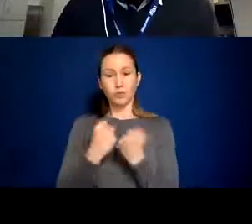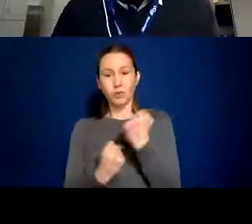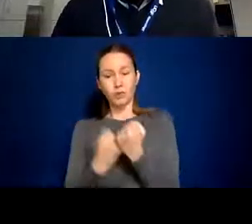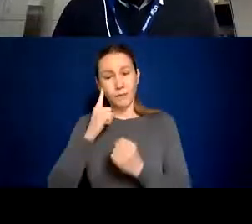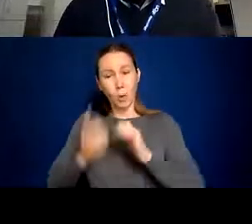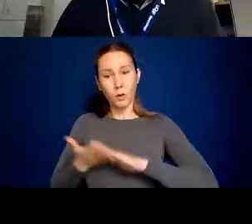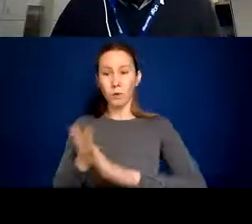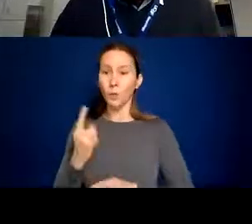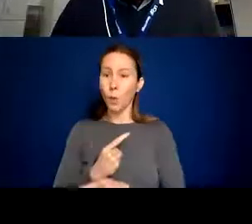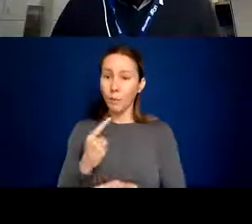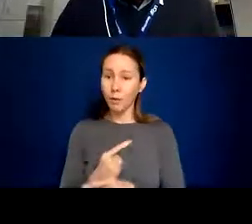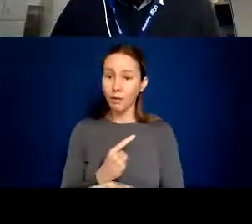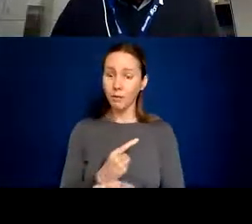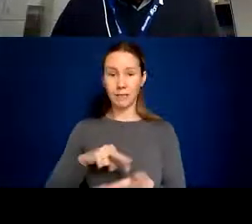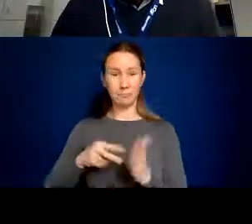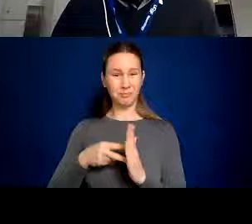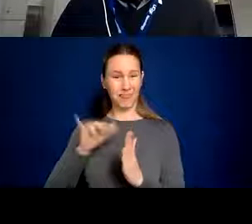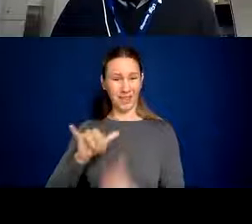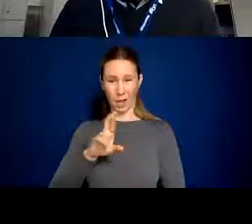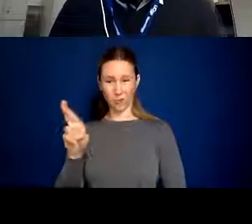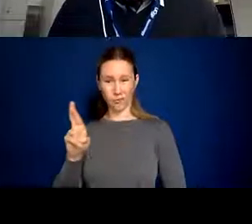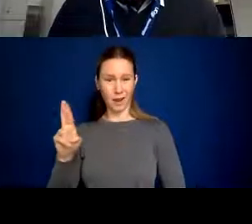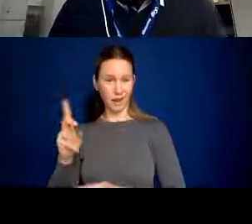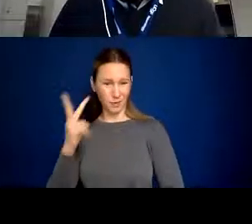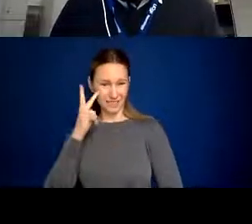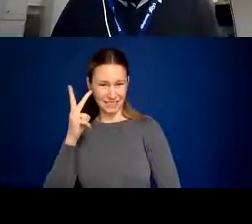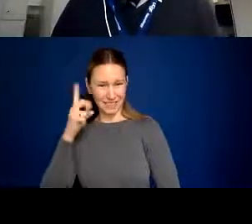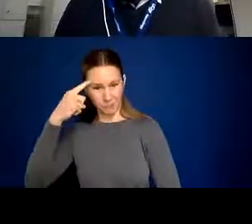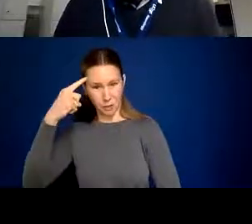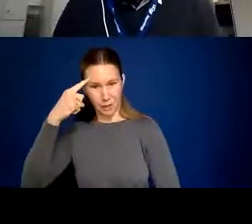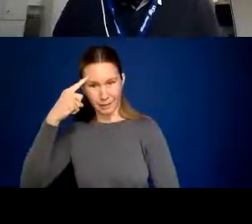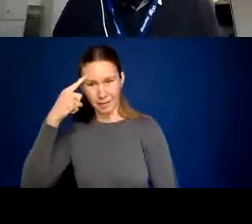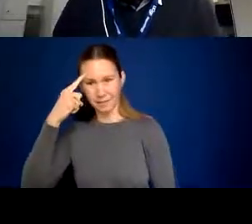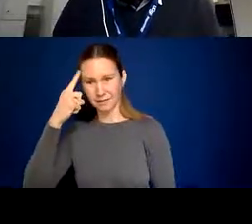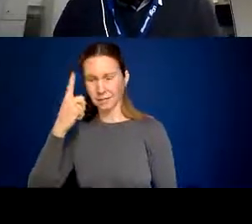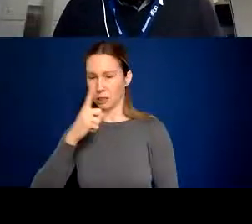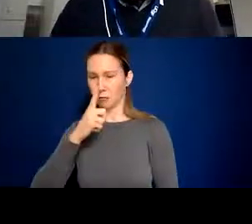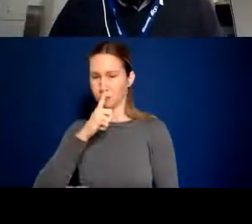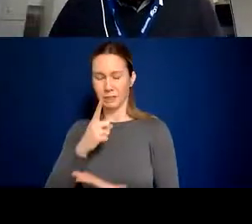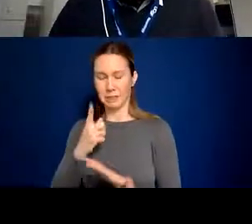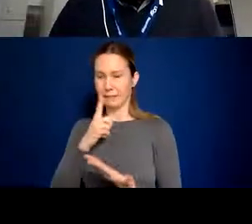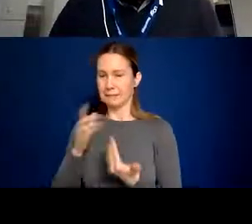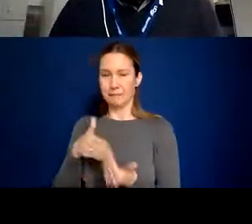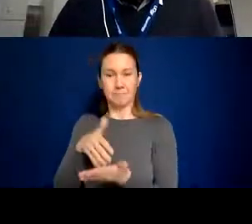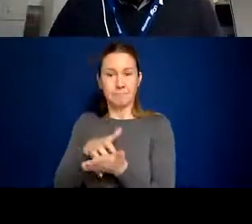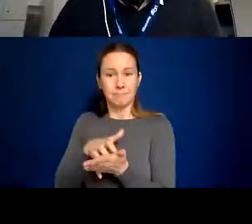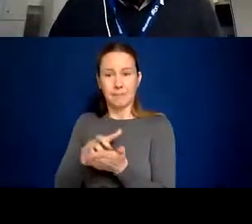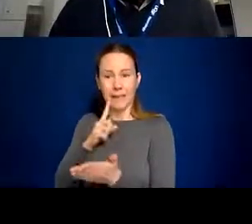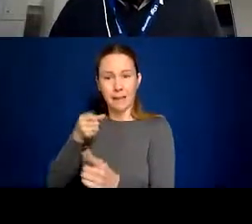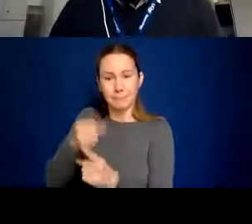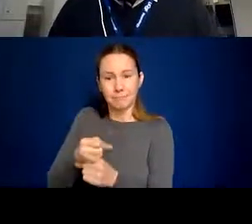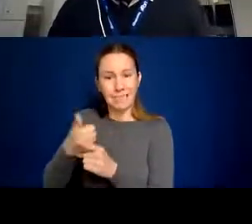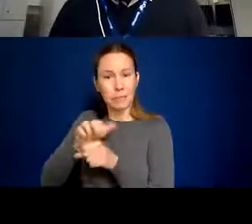normally. So this brain on the right side is vulnerable to any stressors. So we like to think about